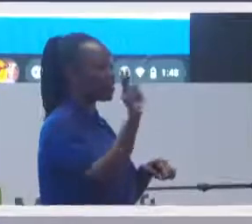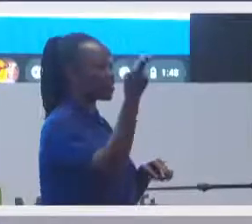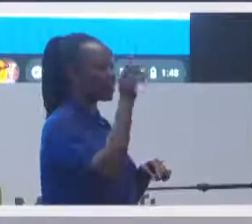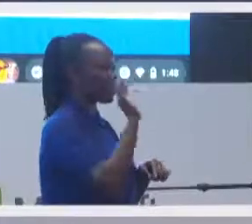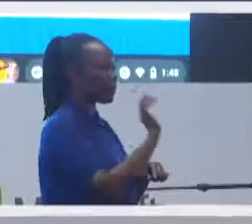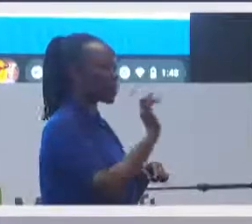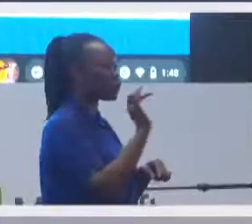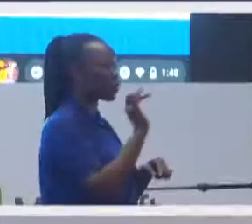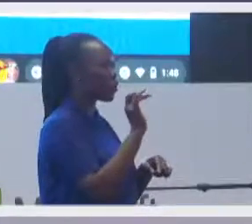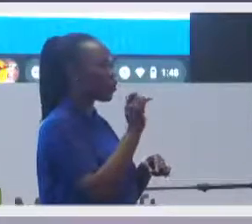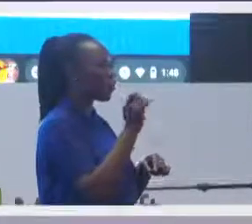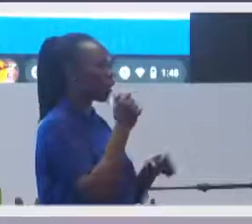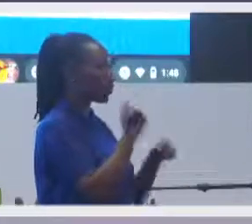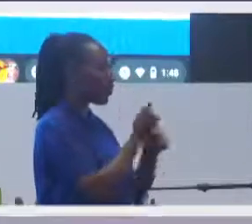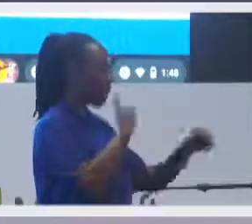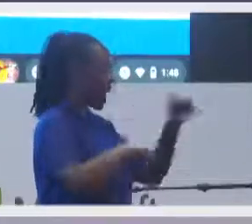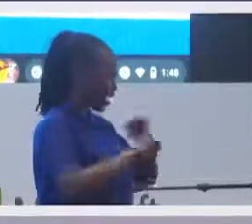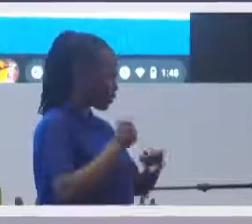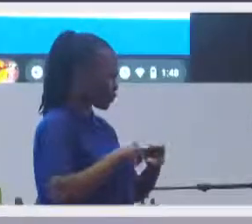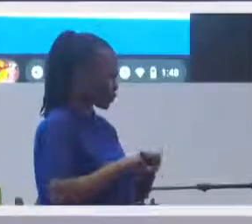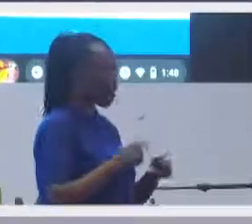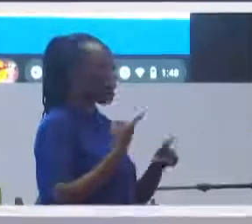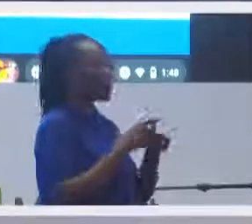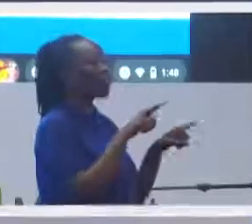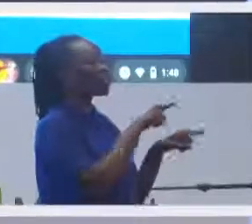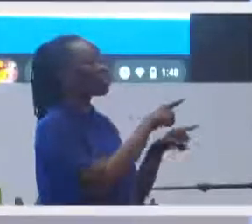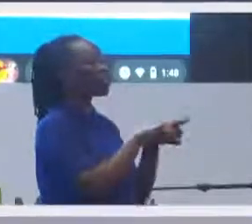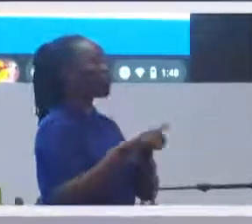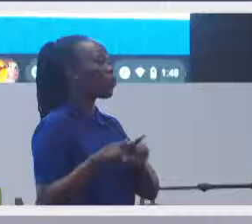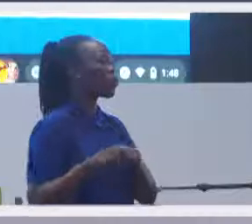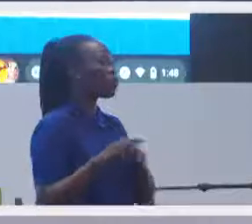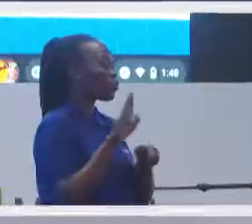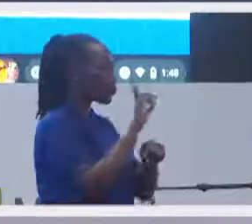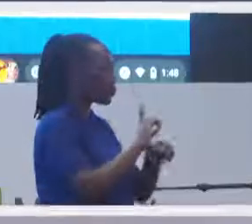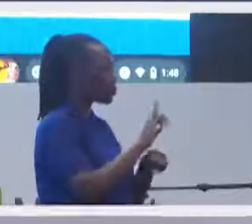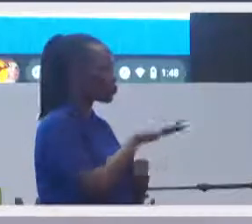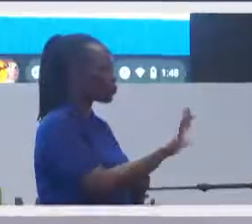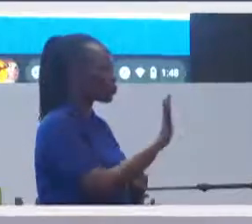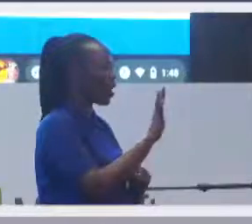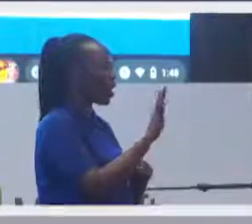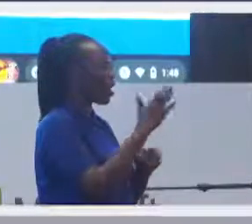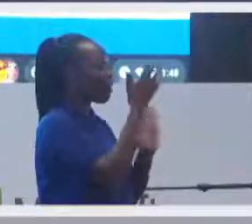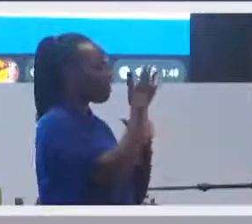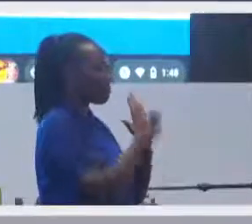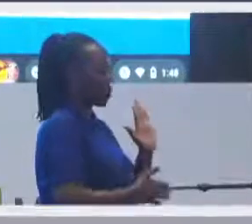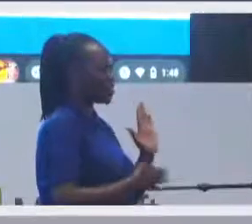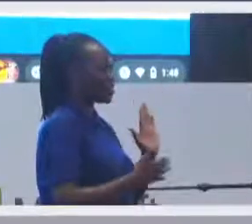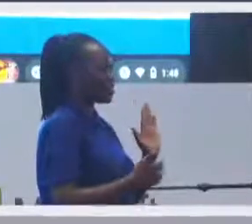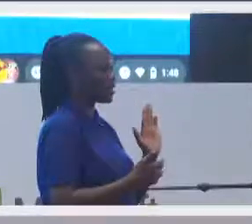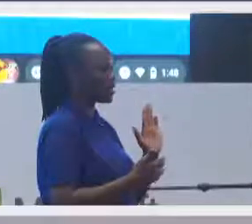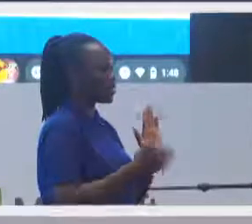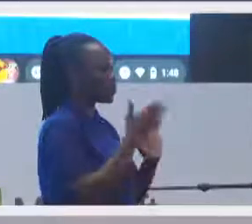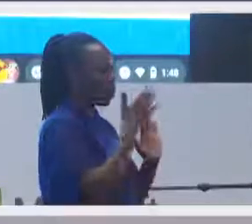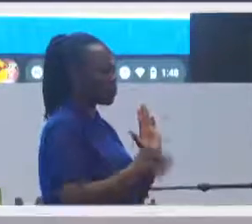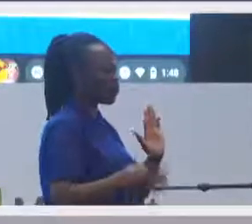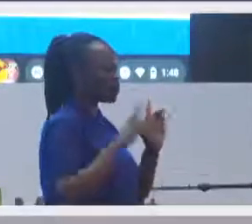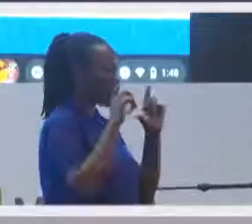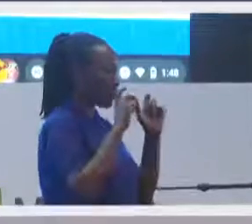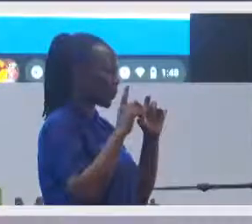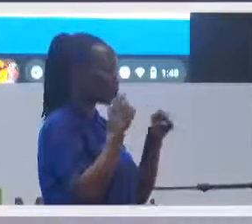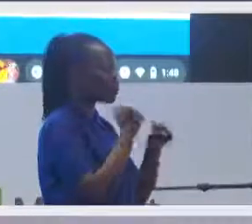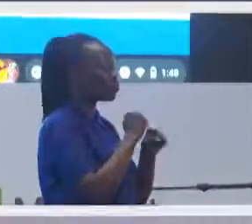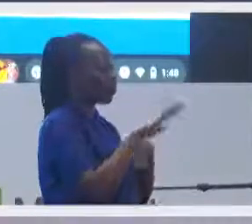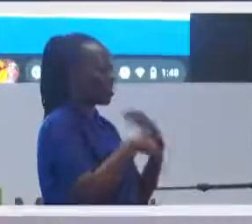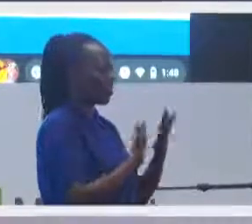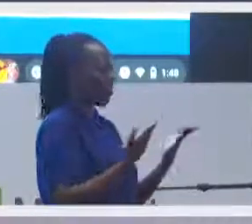will perform the action. But you can also use your front-facing camera to perform those actions as well.